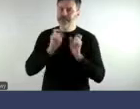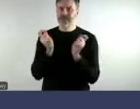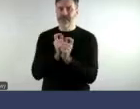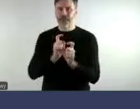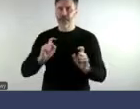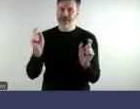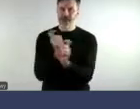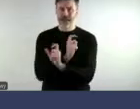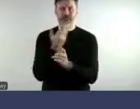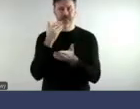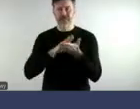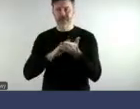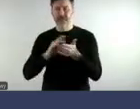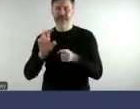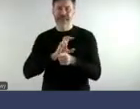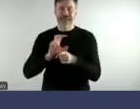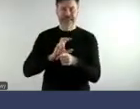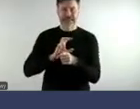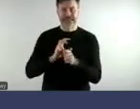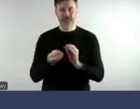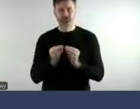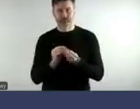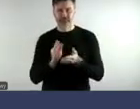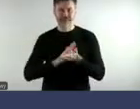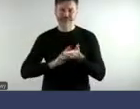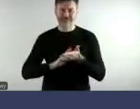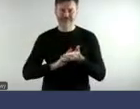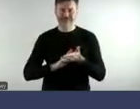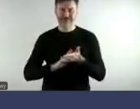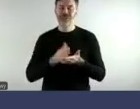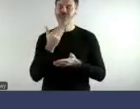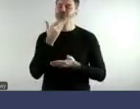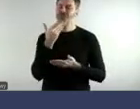presentation, but thank you for your attention.